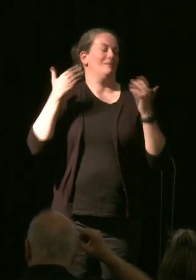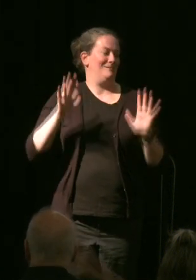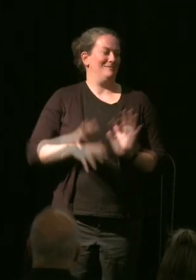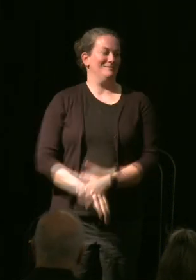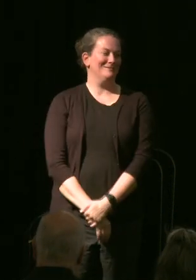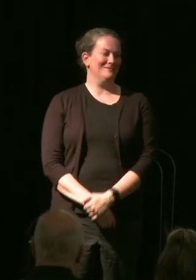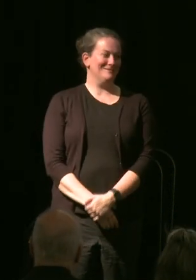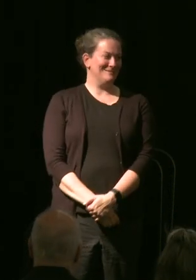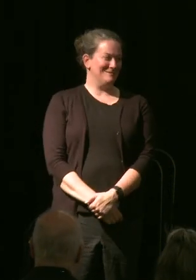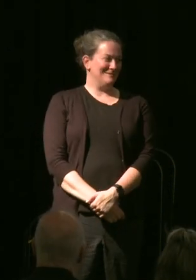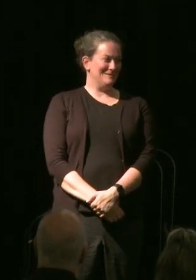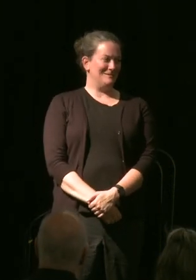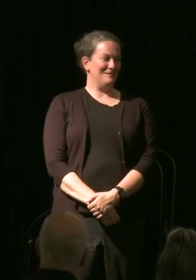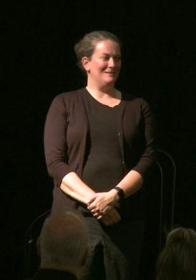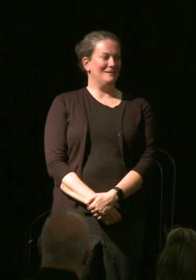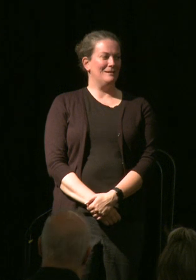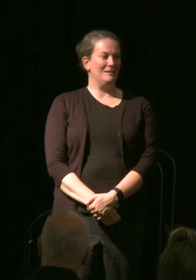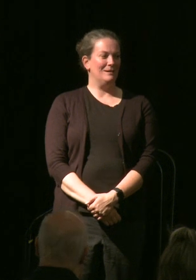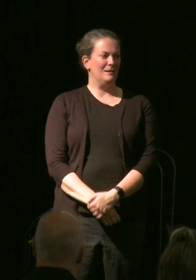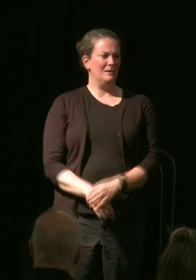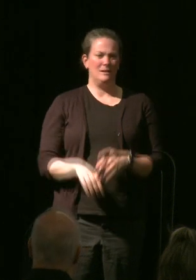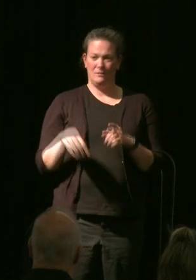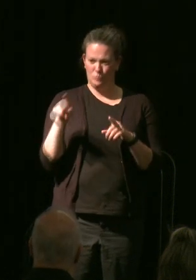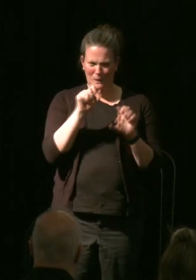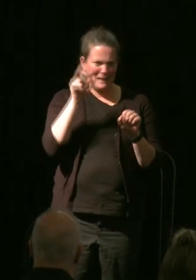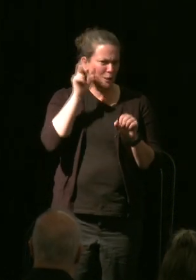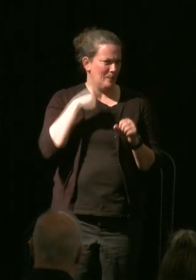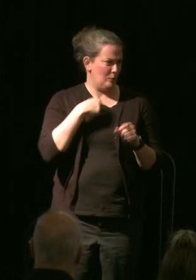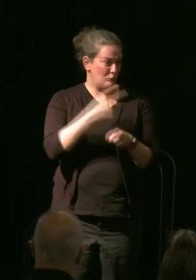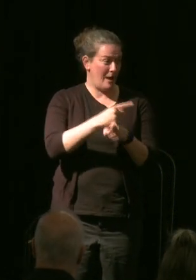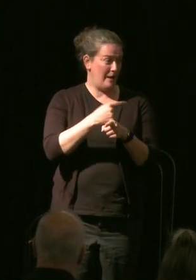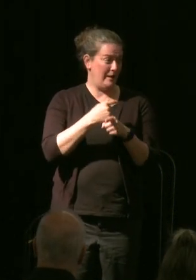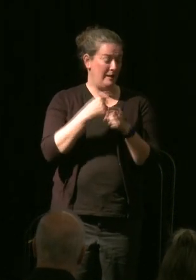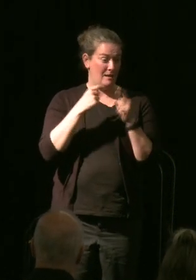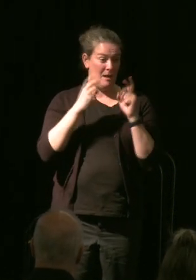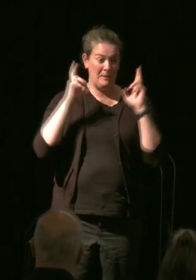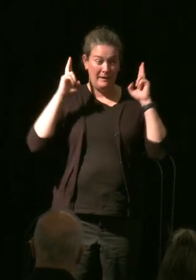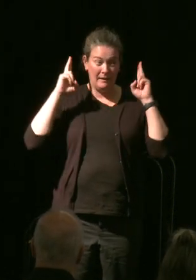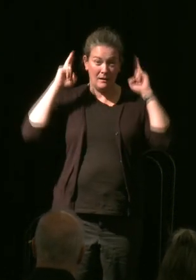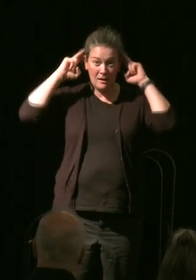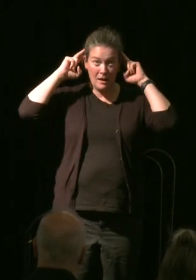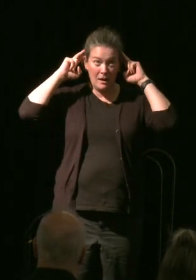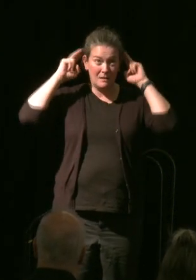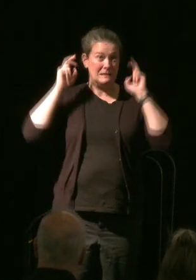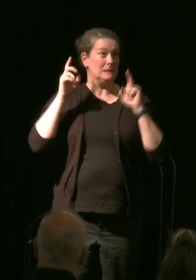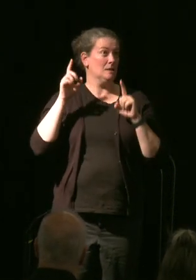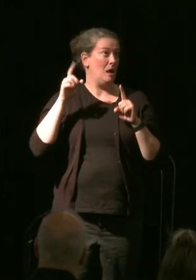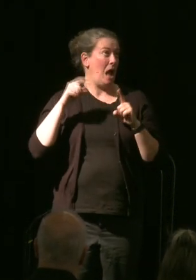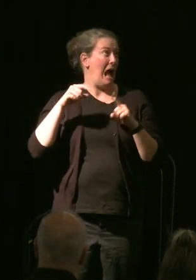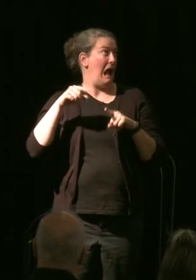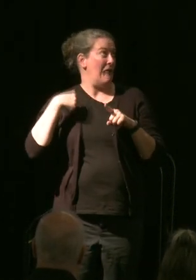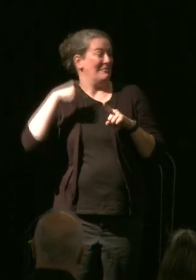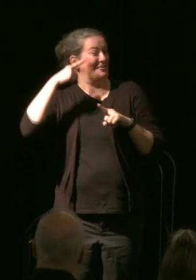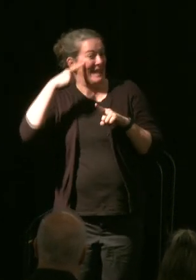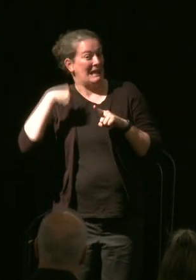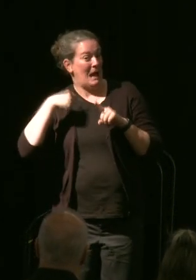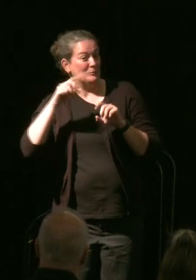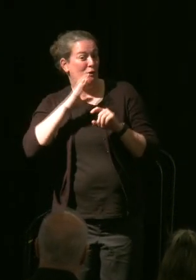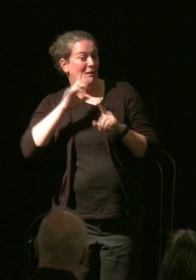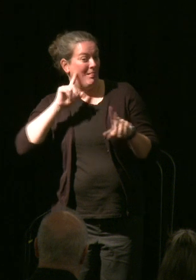to address the mental health issues. You guys are hearing me okay, right? My implants are giving me, I think, accurate information, but I'm not entirely sure.